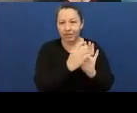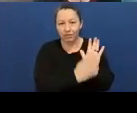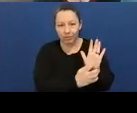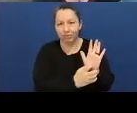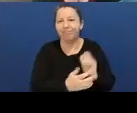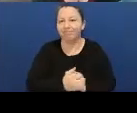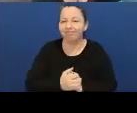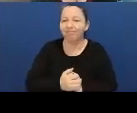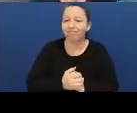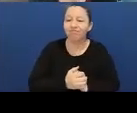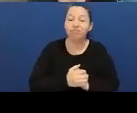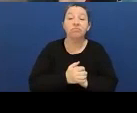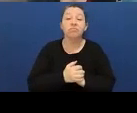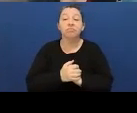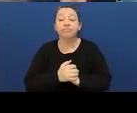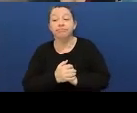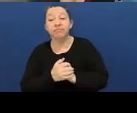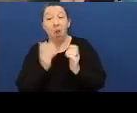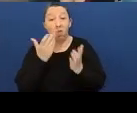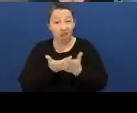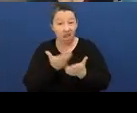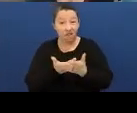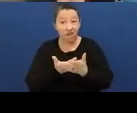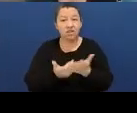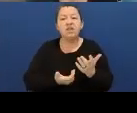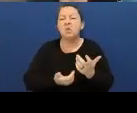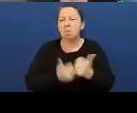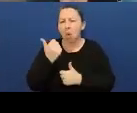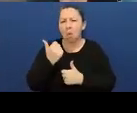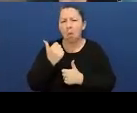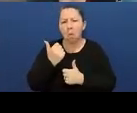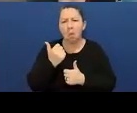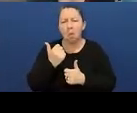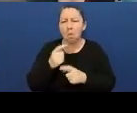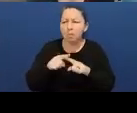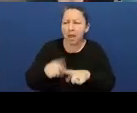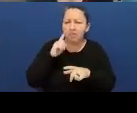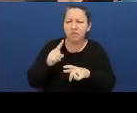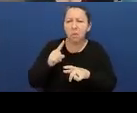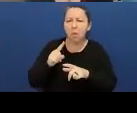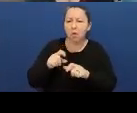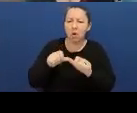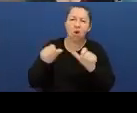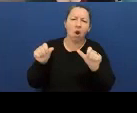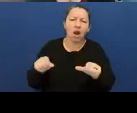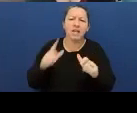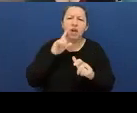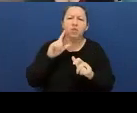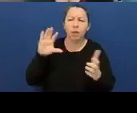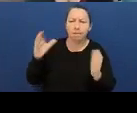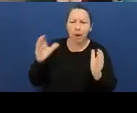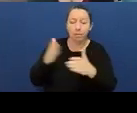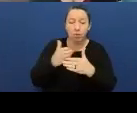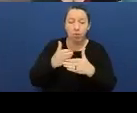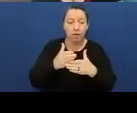instead, most of the evidence is based on an architectural comparison between Site 9 and the contemporary fortresses